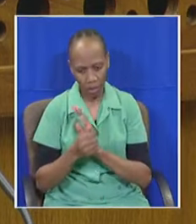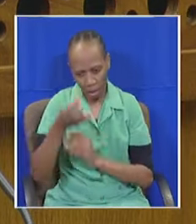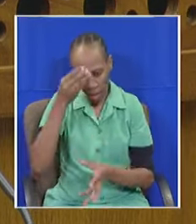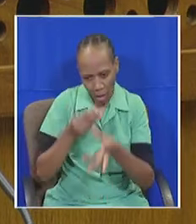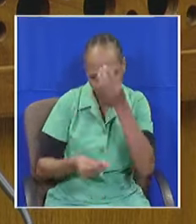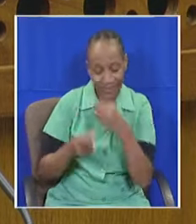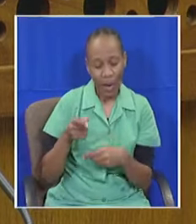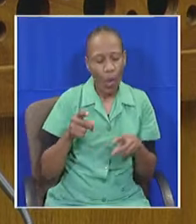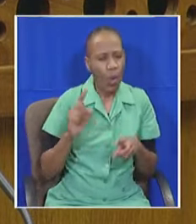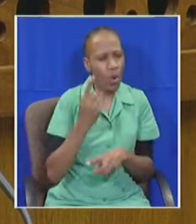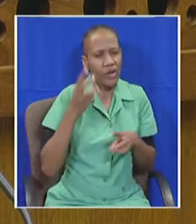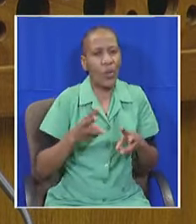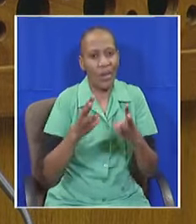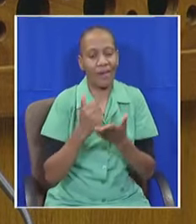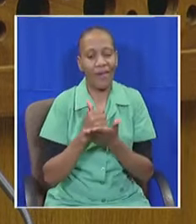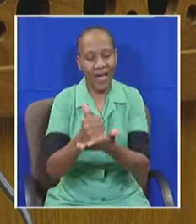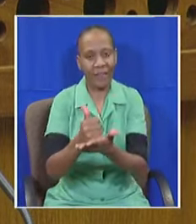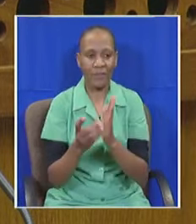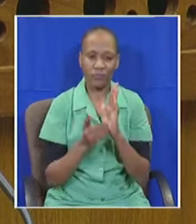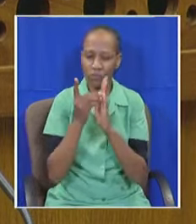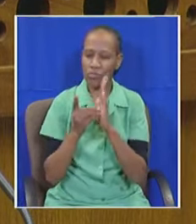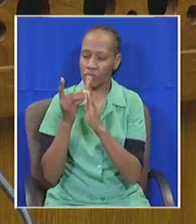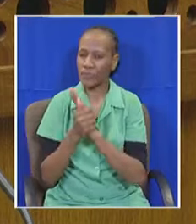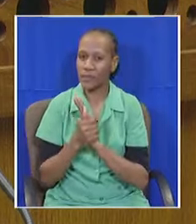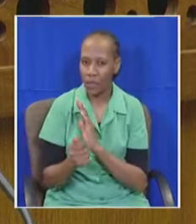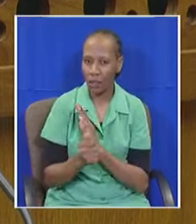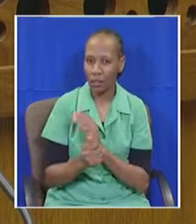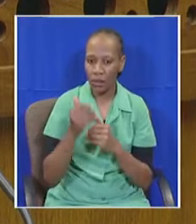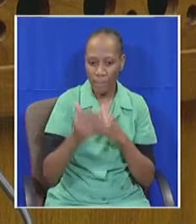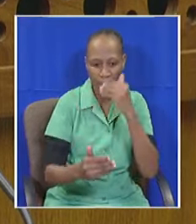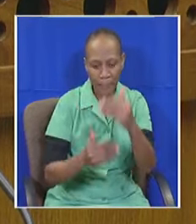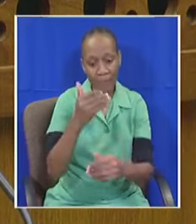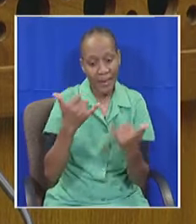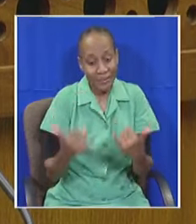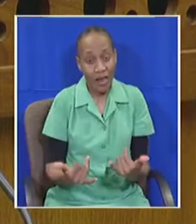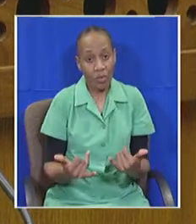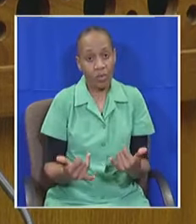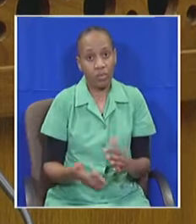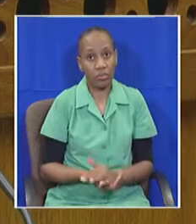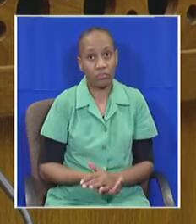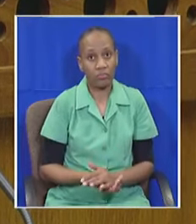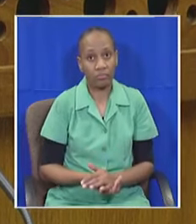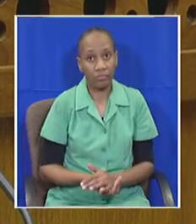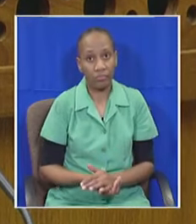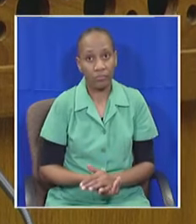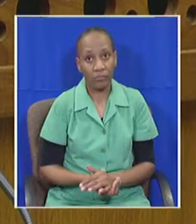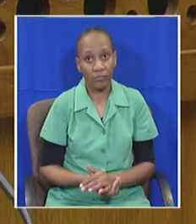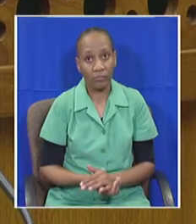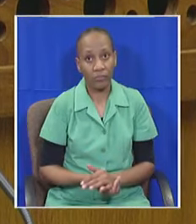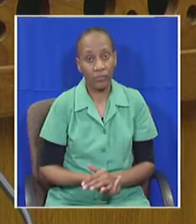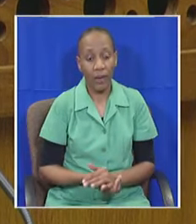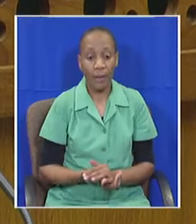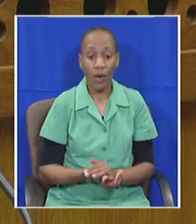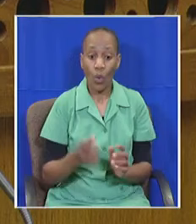only journey to develop the correct and relevant skills for this fourth industrial revolution. Demand continues to